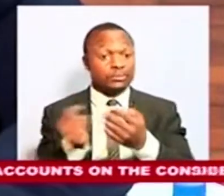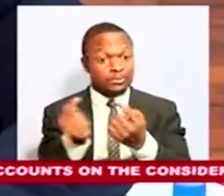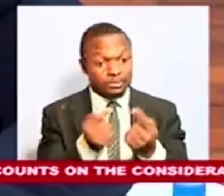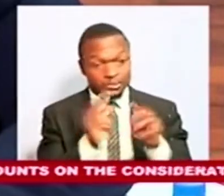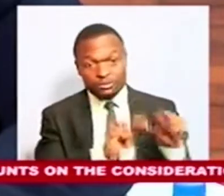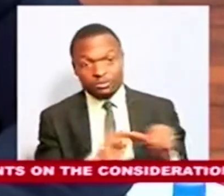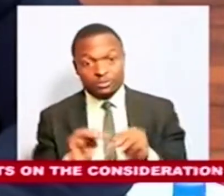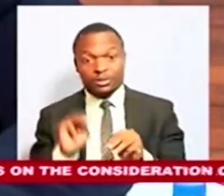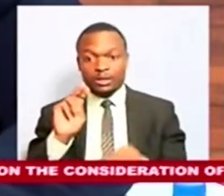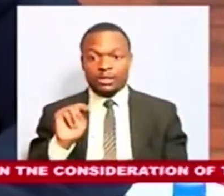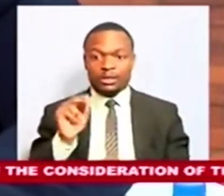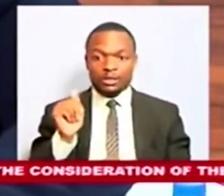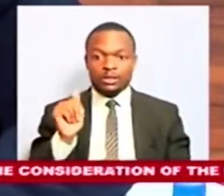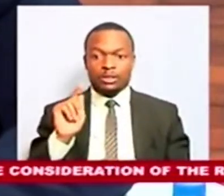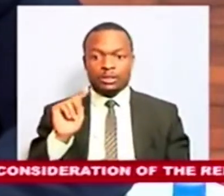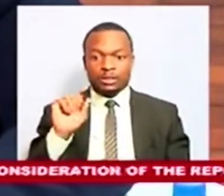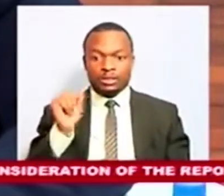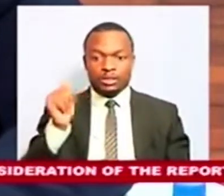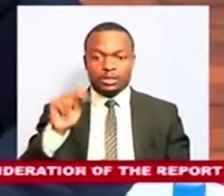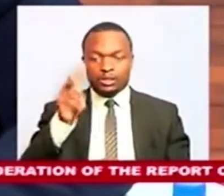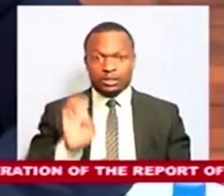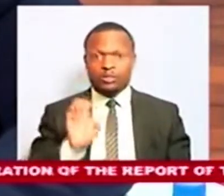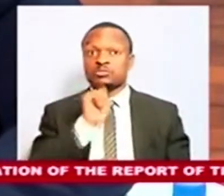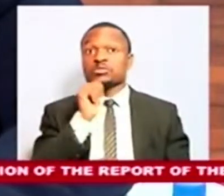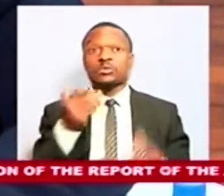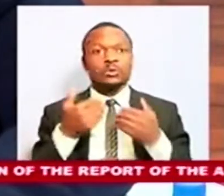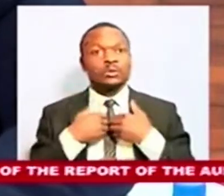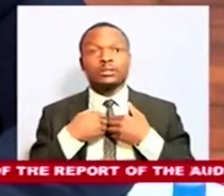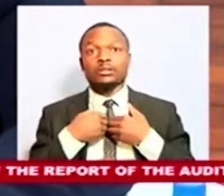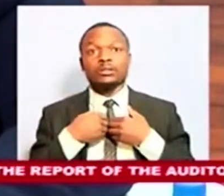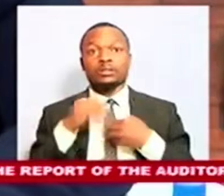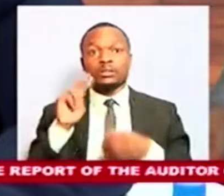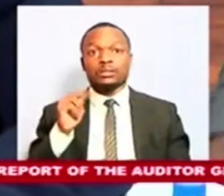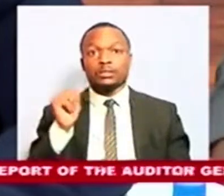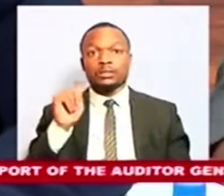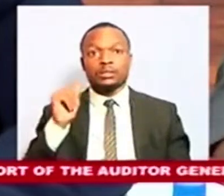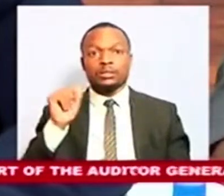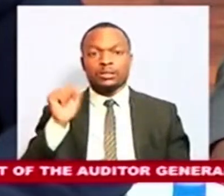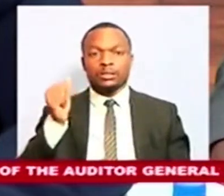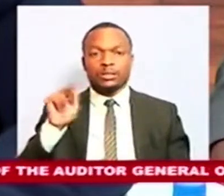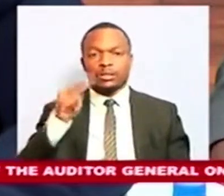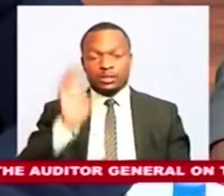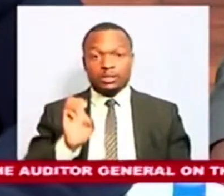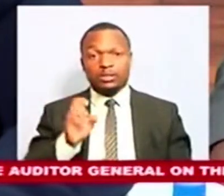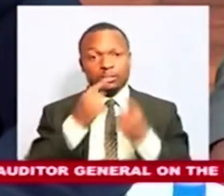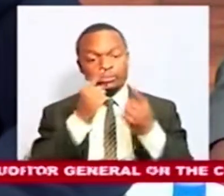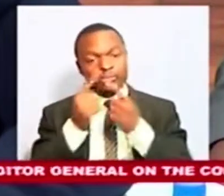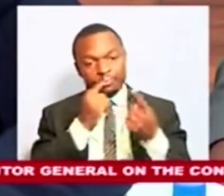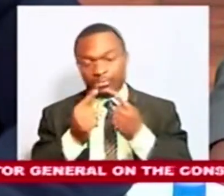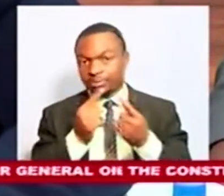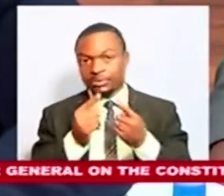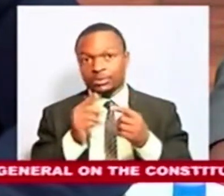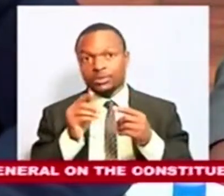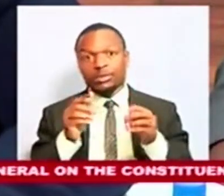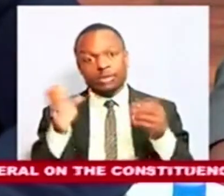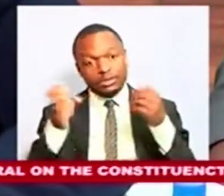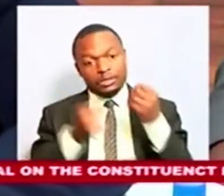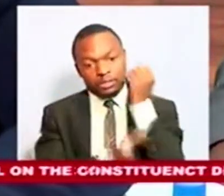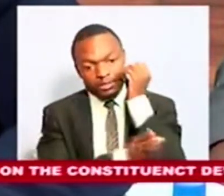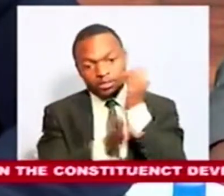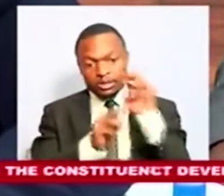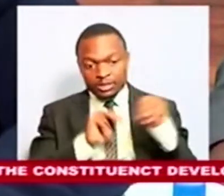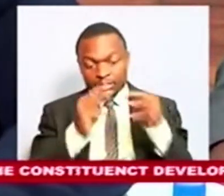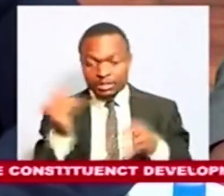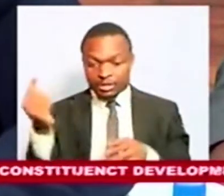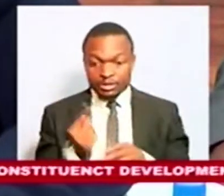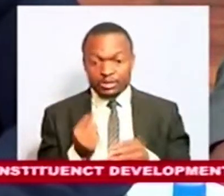it to NatSafe. We don't have NatSafe in Kaoma, but I communicated with the branch manager there. He came to Kaoma, did everything,